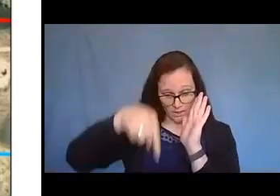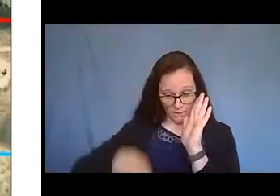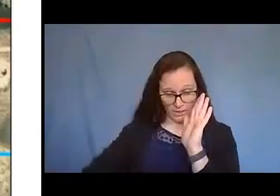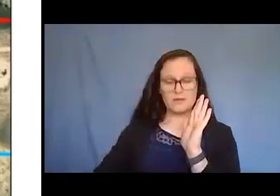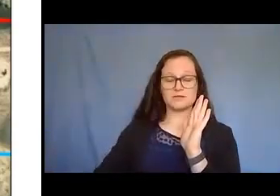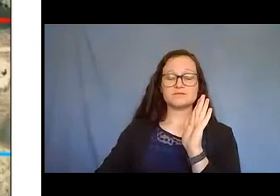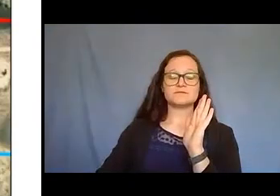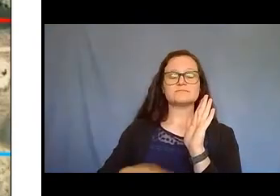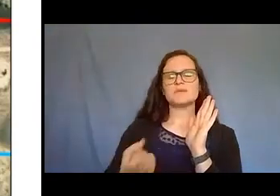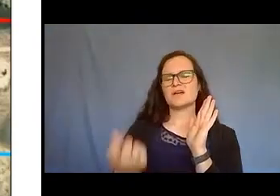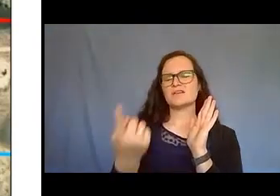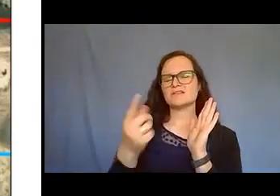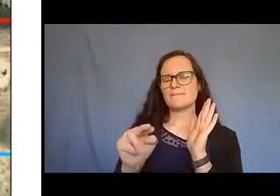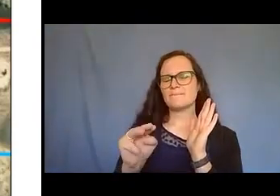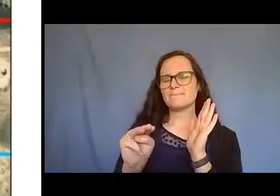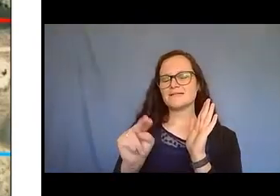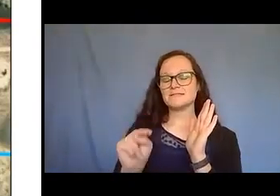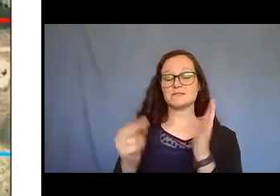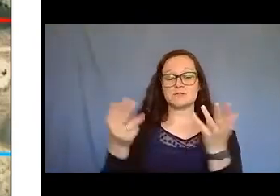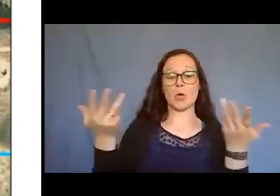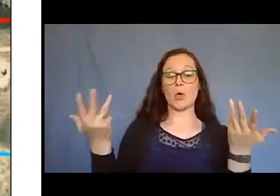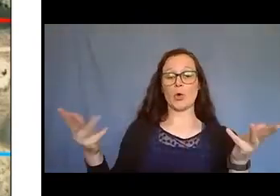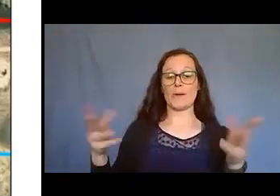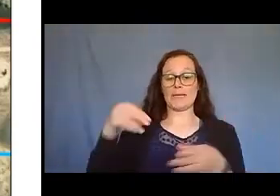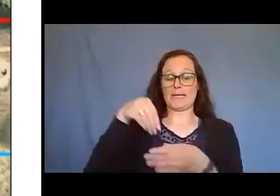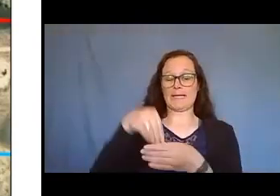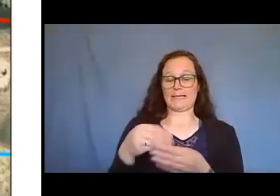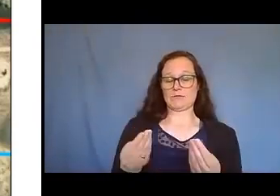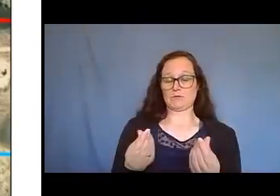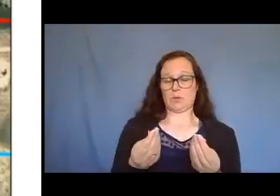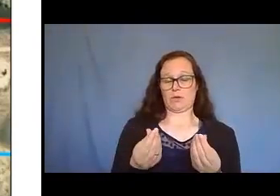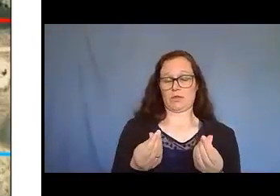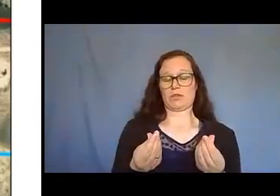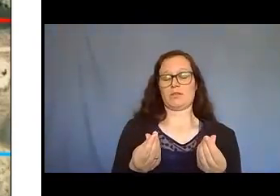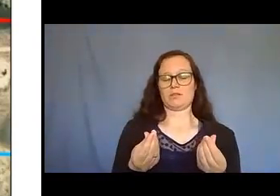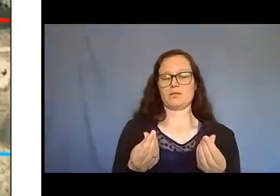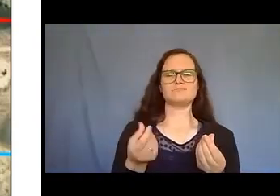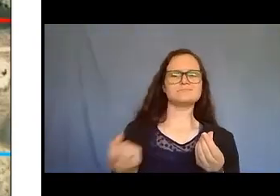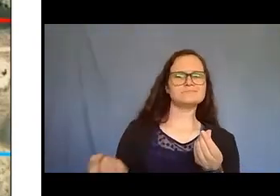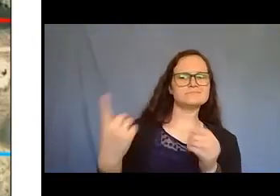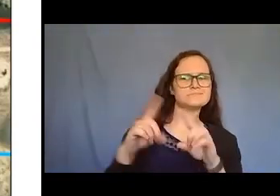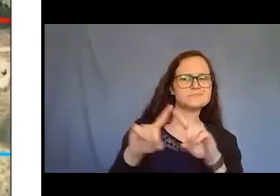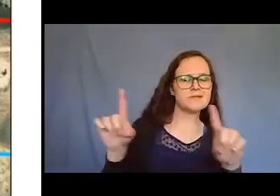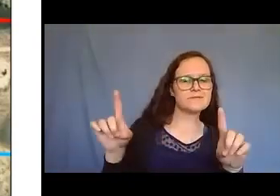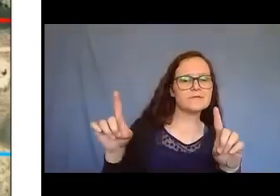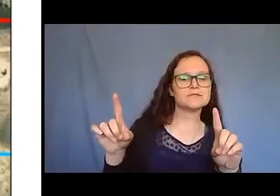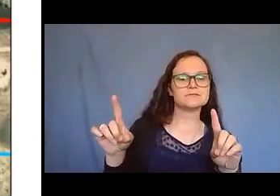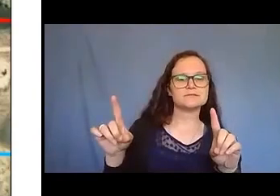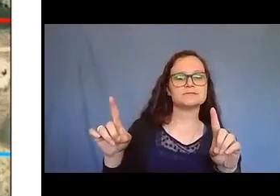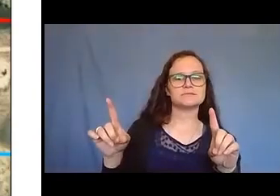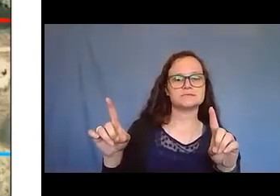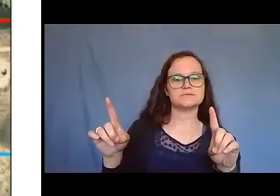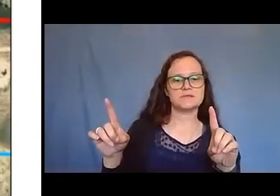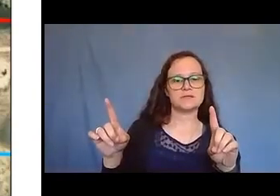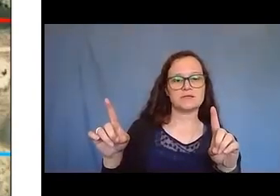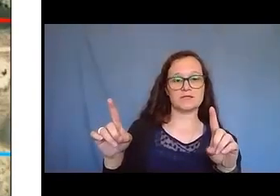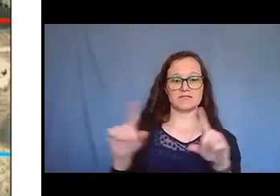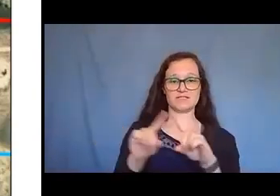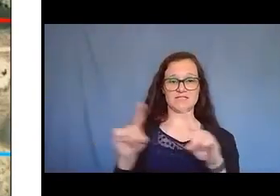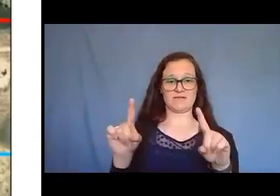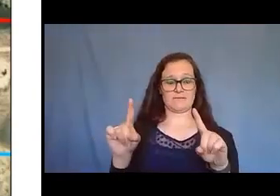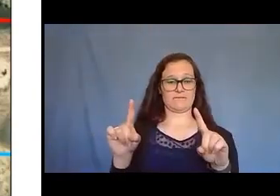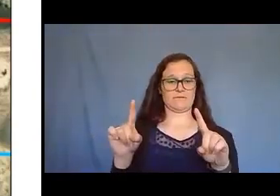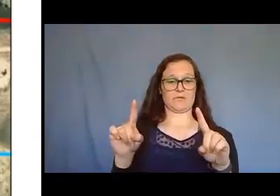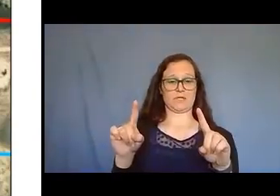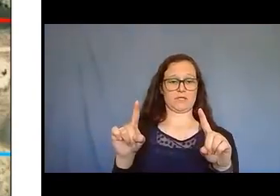manganese that's in the sediments, and also understanding differences between the alluvium and the Nacimiento formation there, and